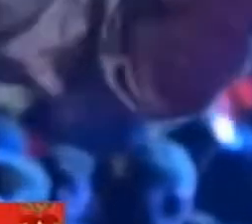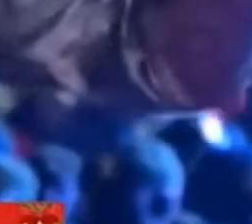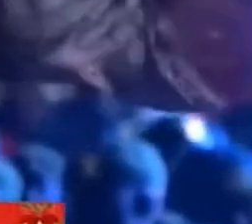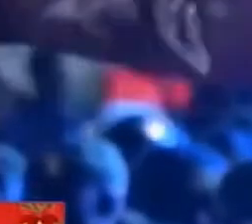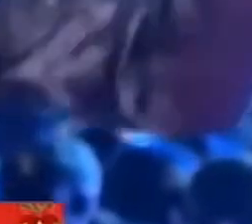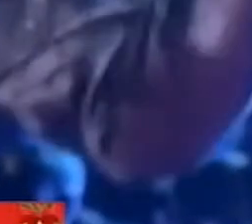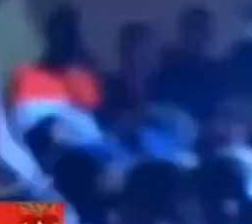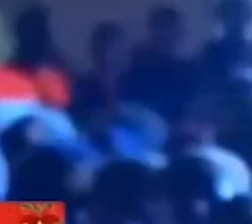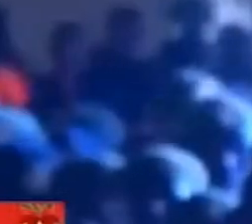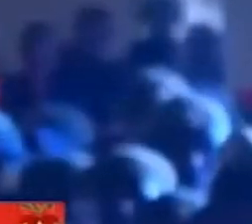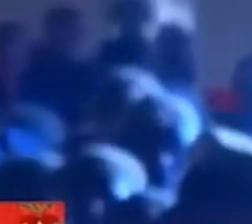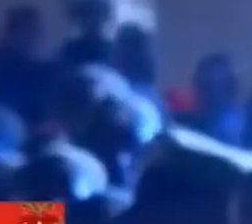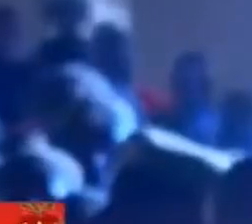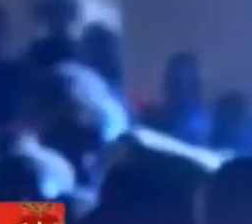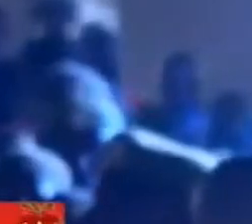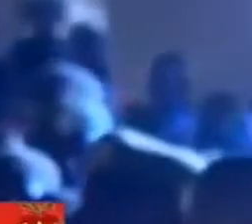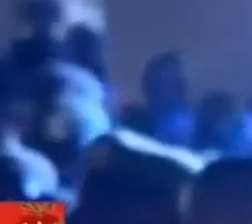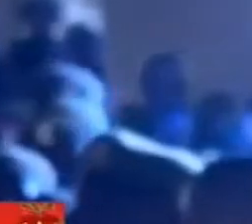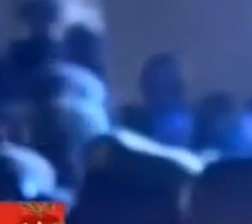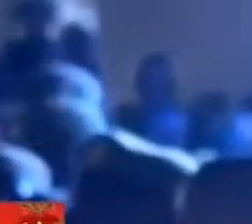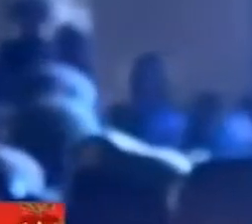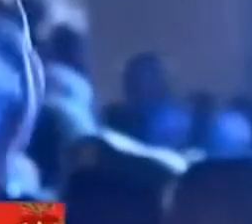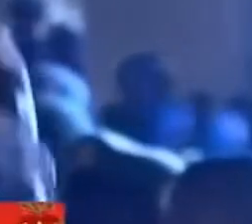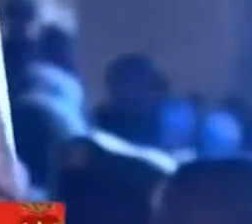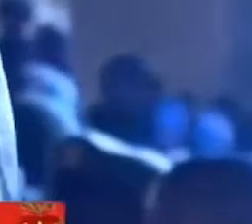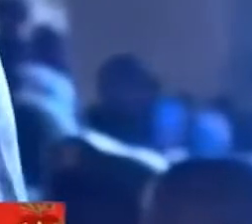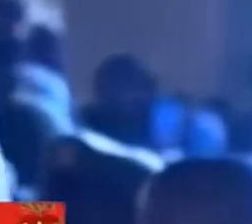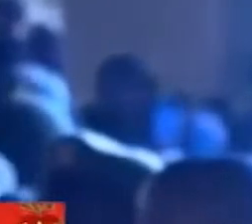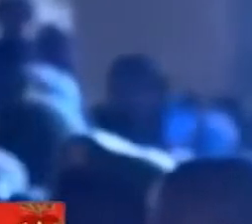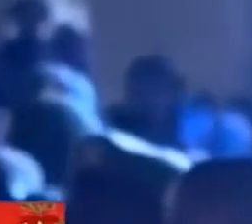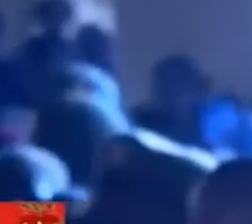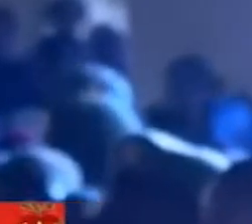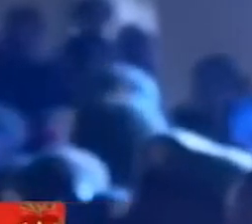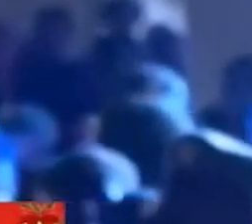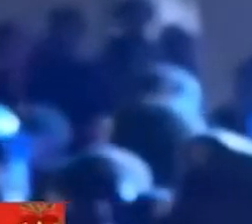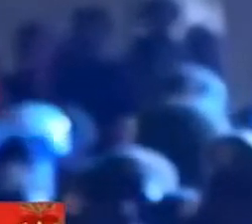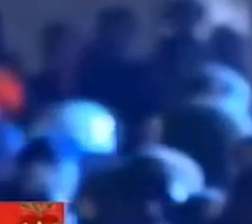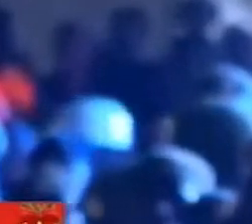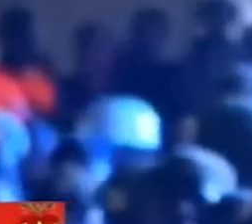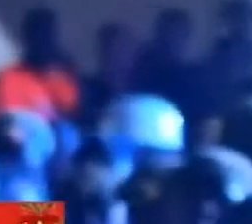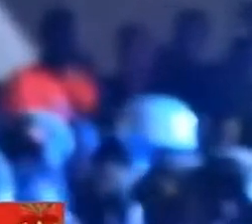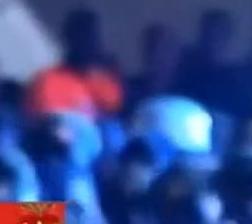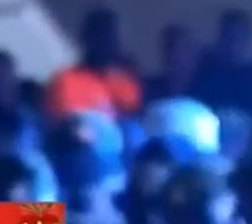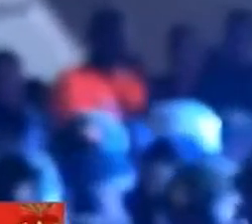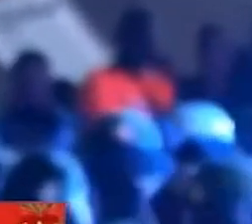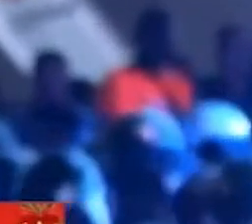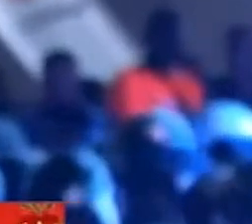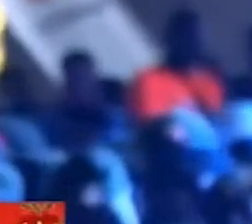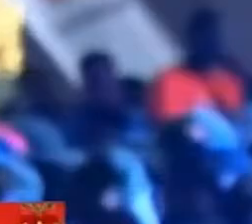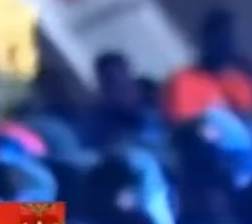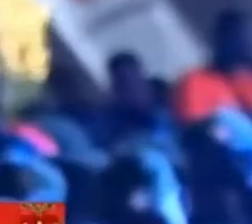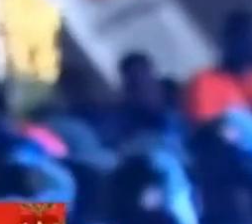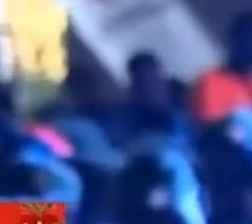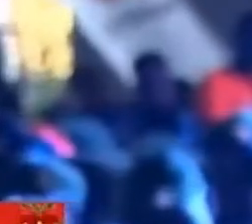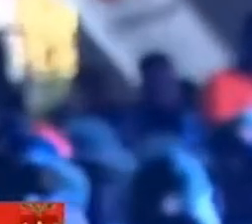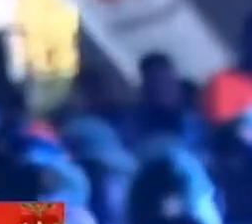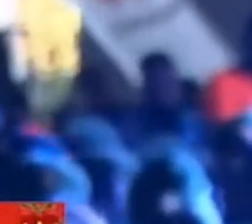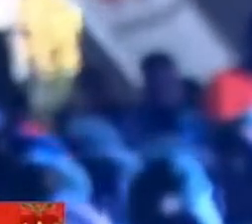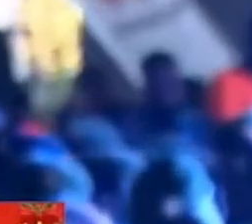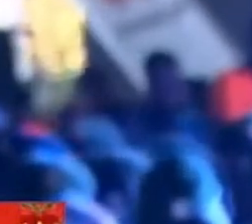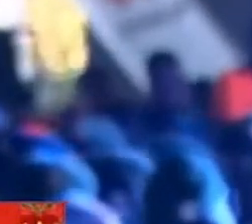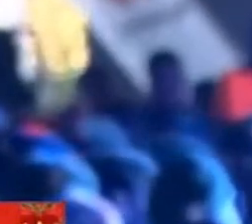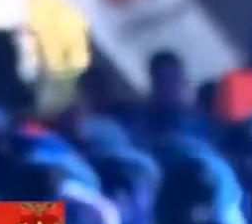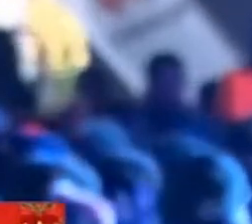Mukisikia nikisema tutakuwa kama Singapore, tutakuwa kama Malaysia, sio kwa mchezo, sio